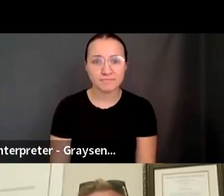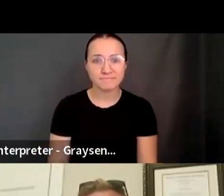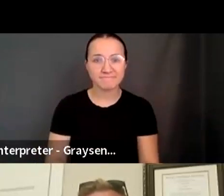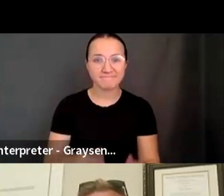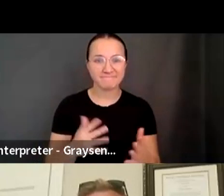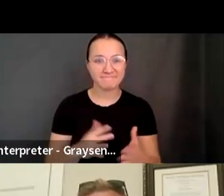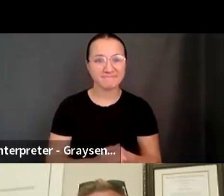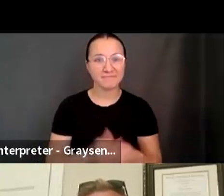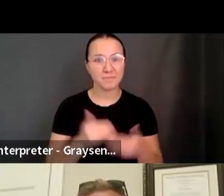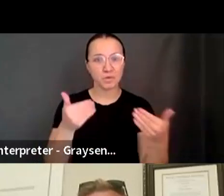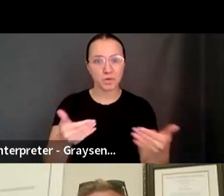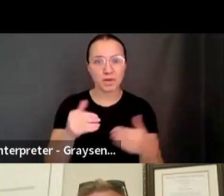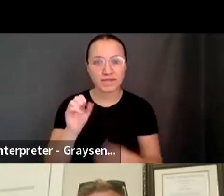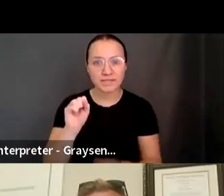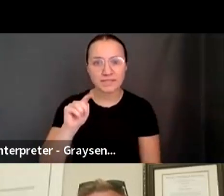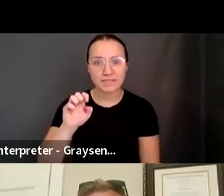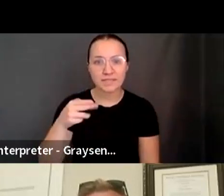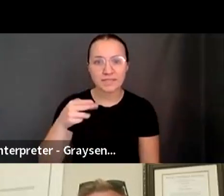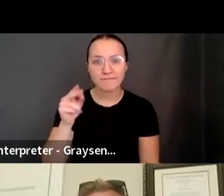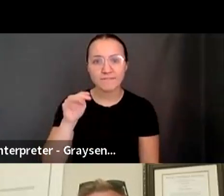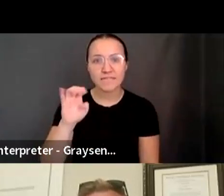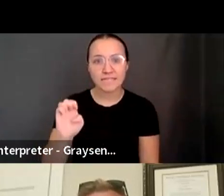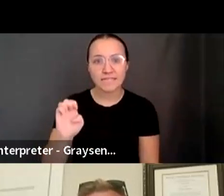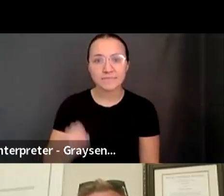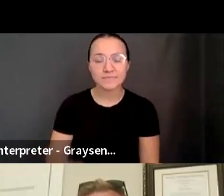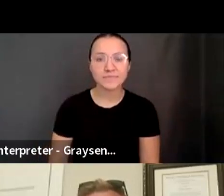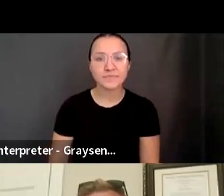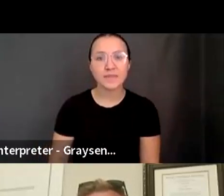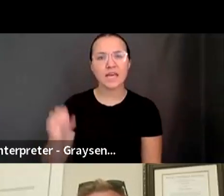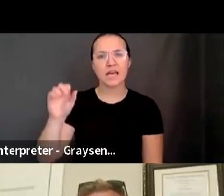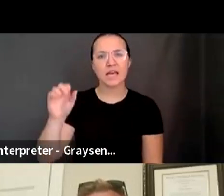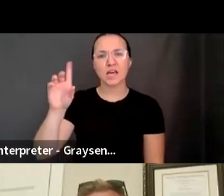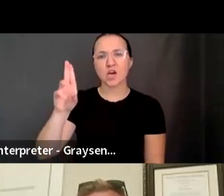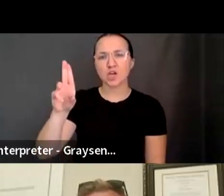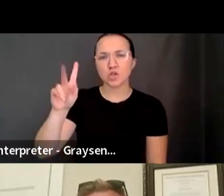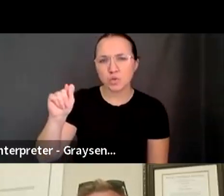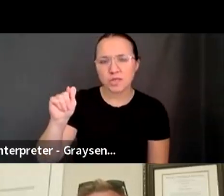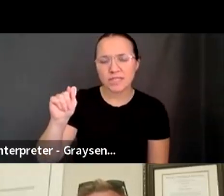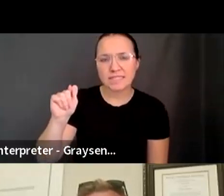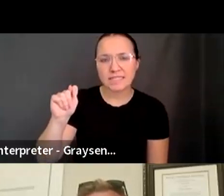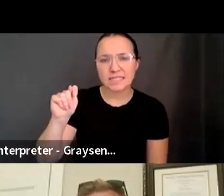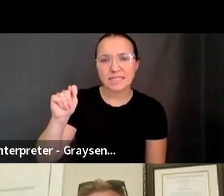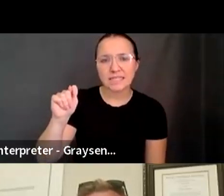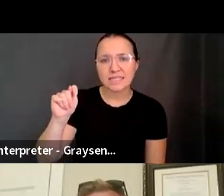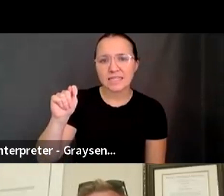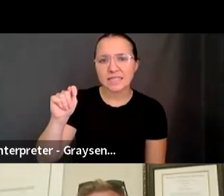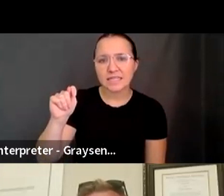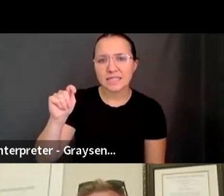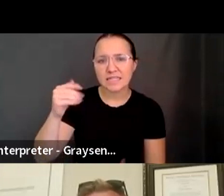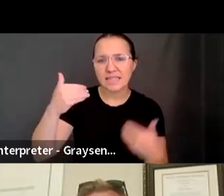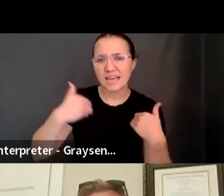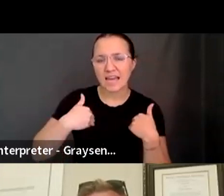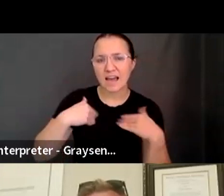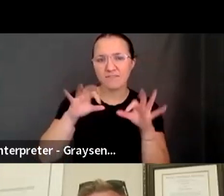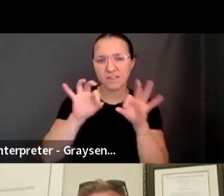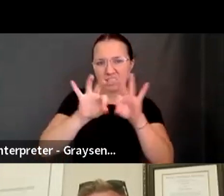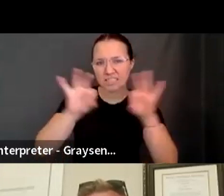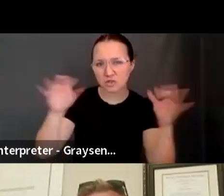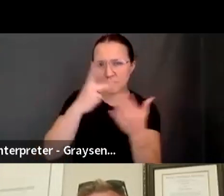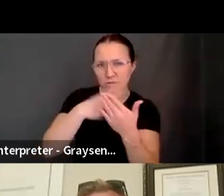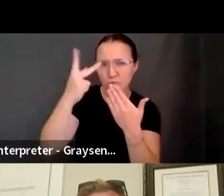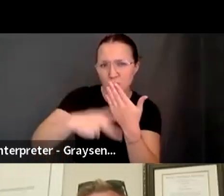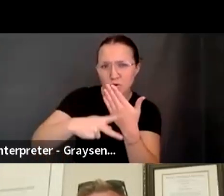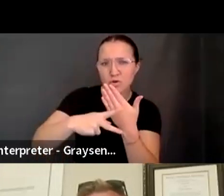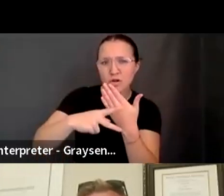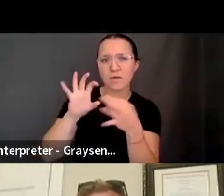Go ahead, Stephanie. Does UT have a degree program